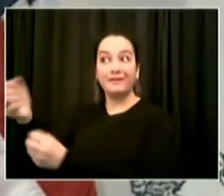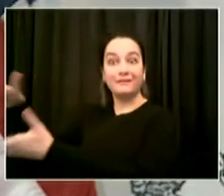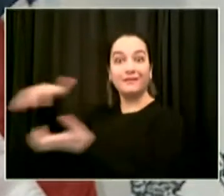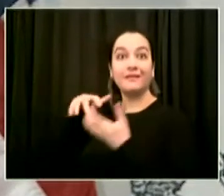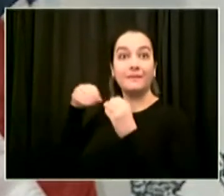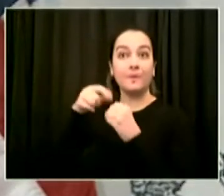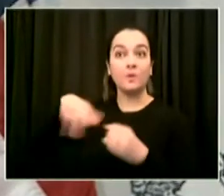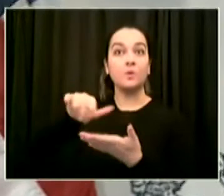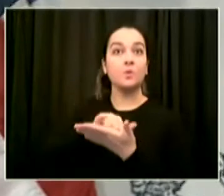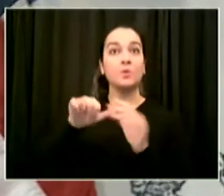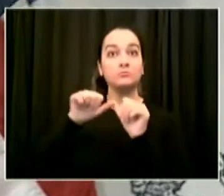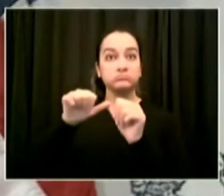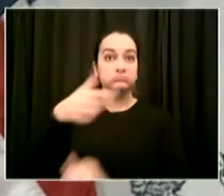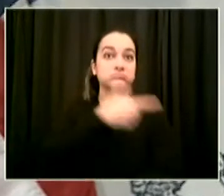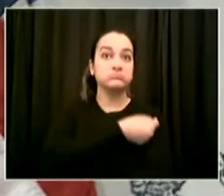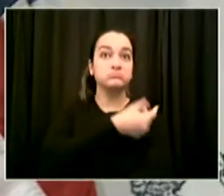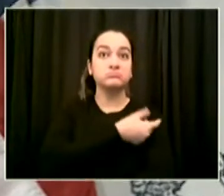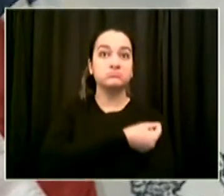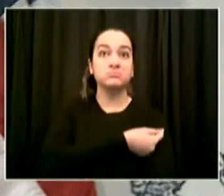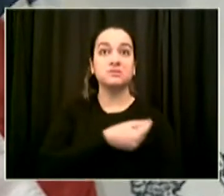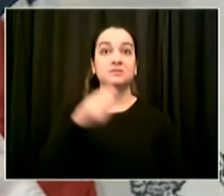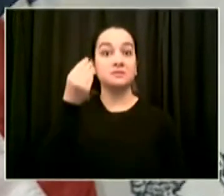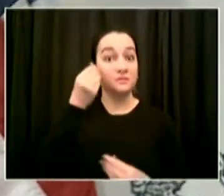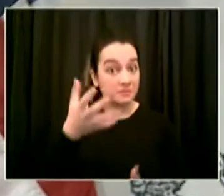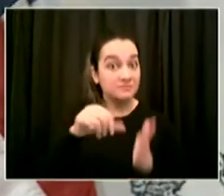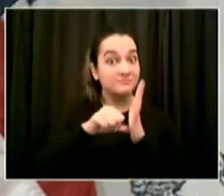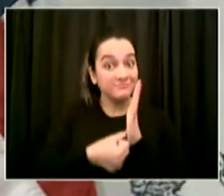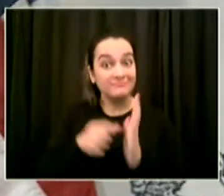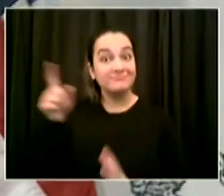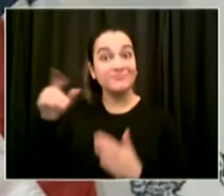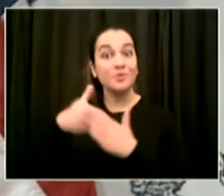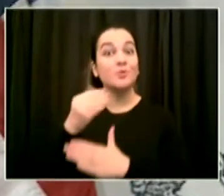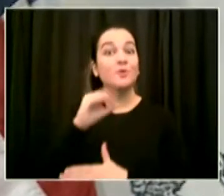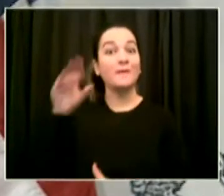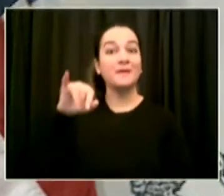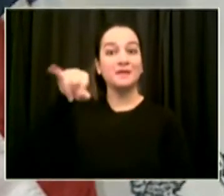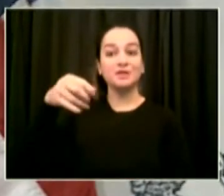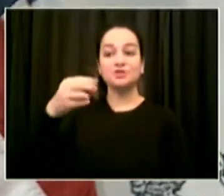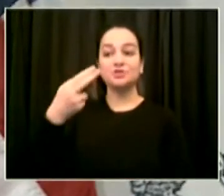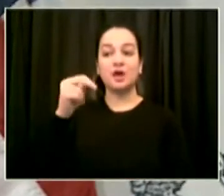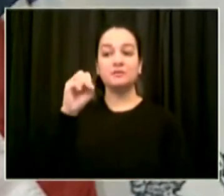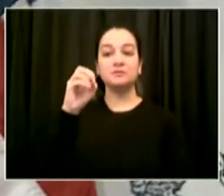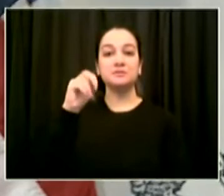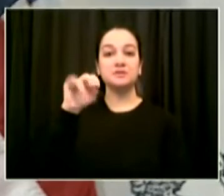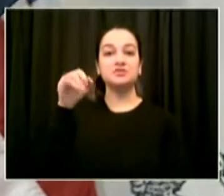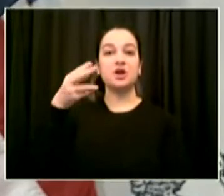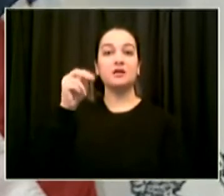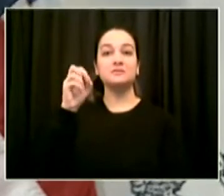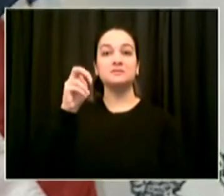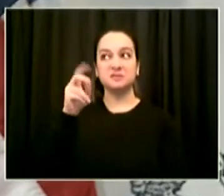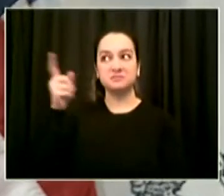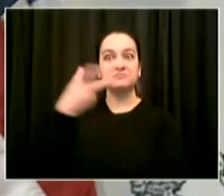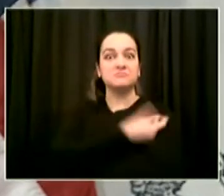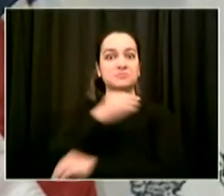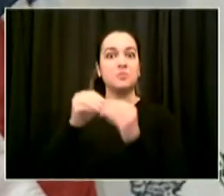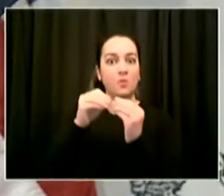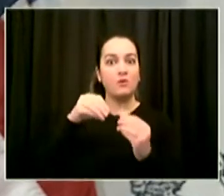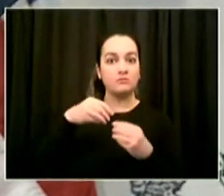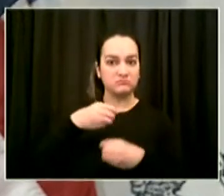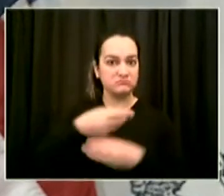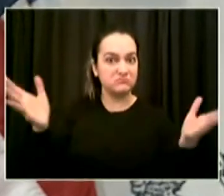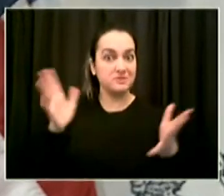matter potentially just of weeks. So we're going to get there. I don't have a doubt in my mind we're going to get there. We just don't know exactly